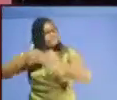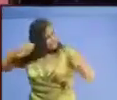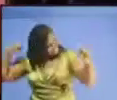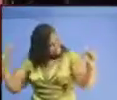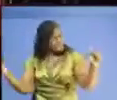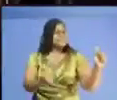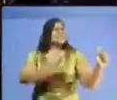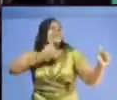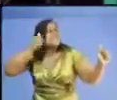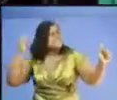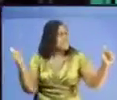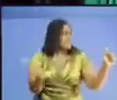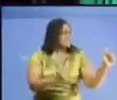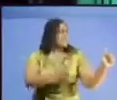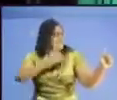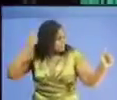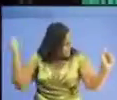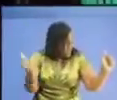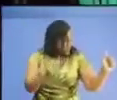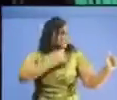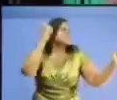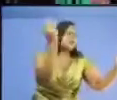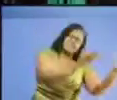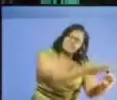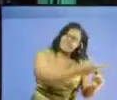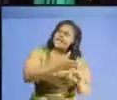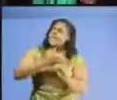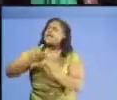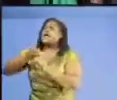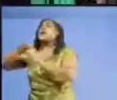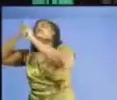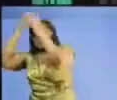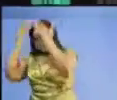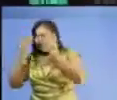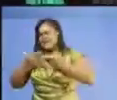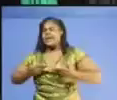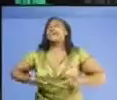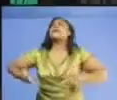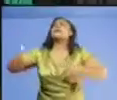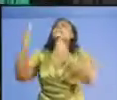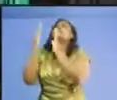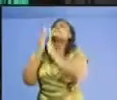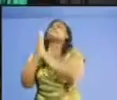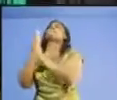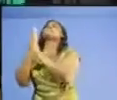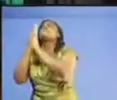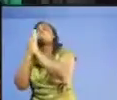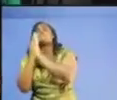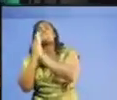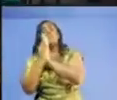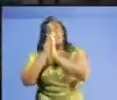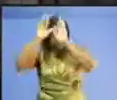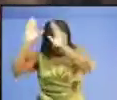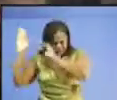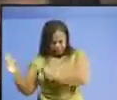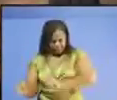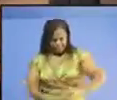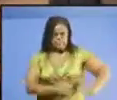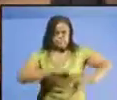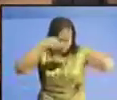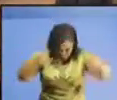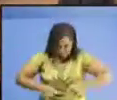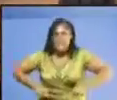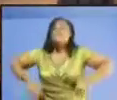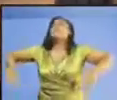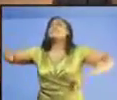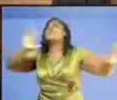Your goodness is running out, it's running out to me. With my life laid down,